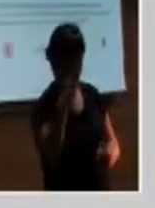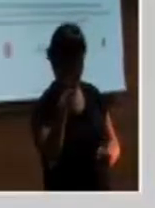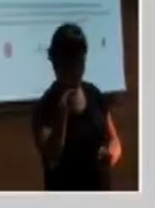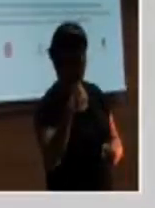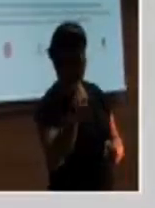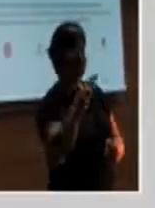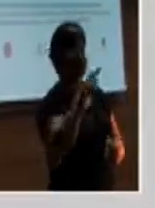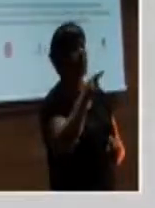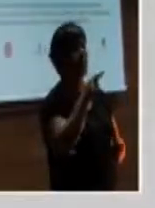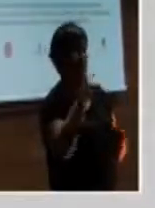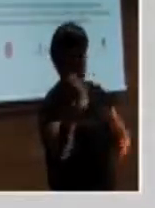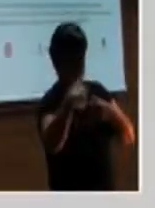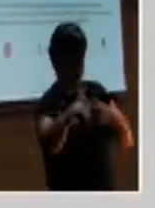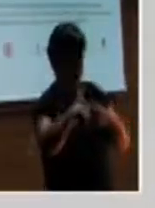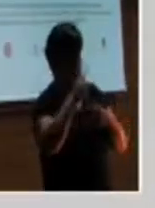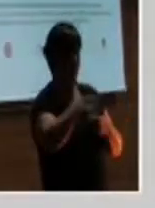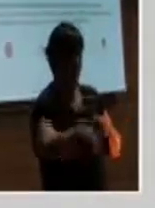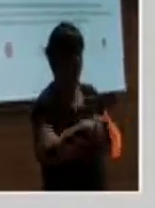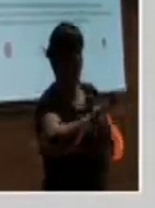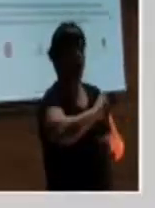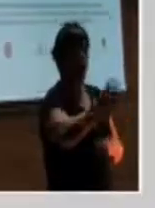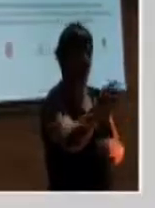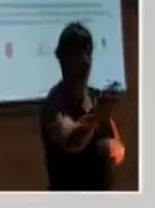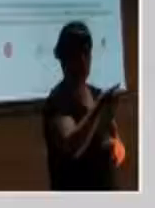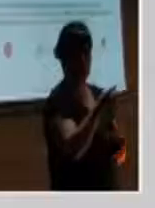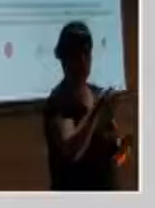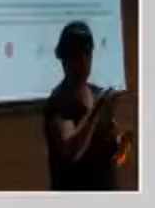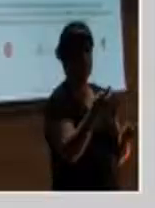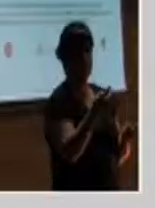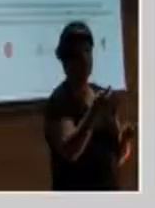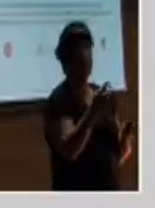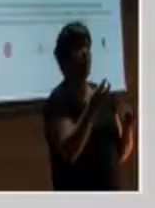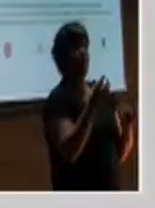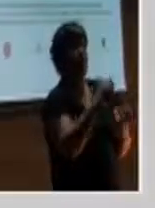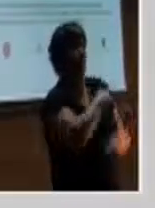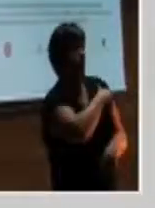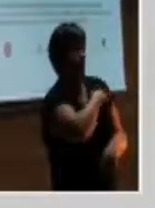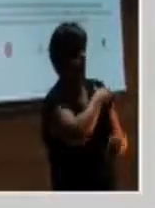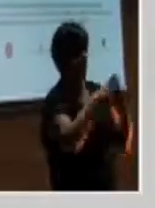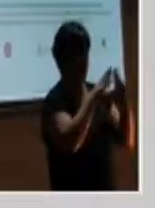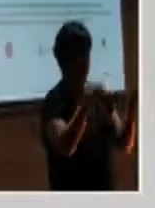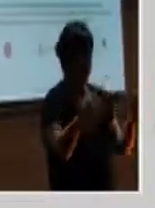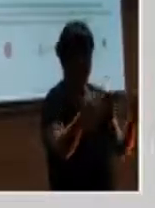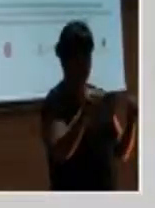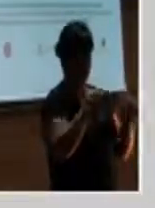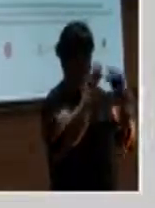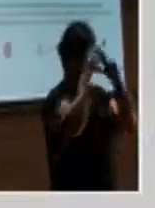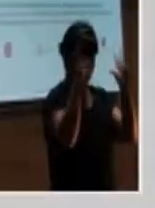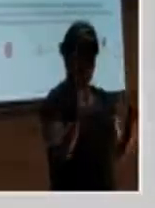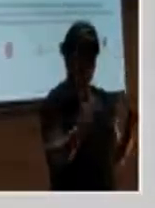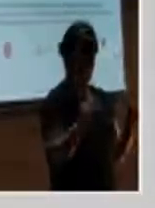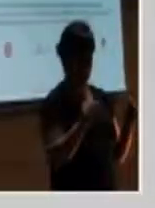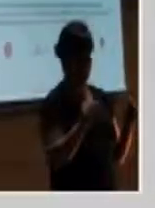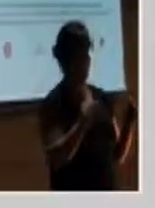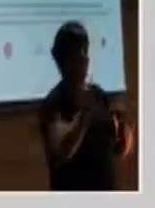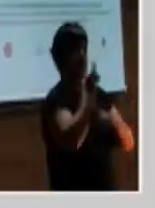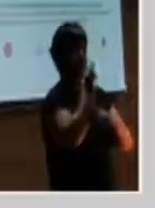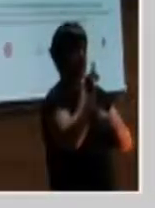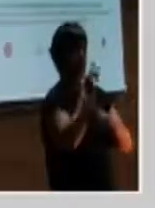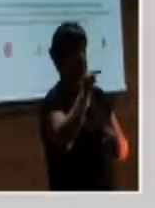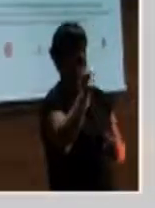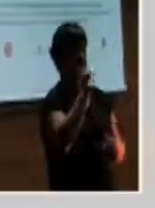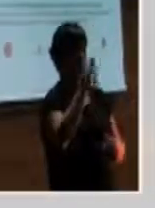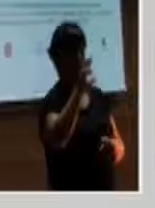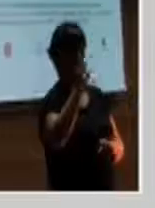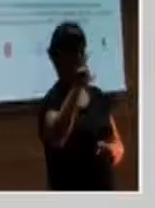a nursing college, Karolinska Institutet, which I'm sure all of you know, they give the Nobel Prize